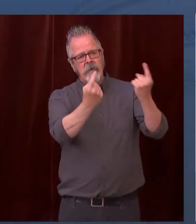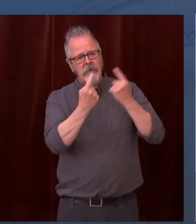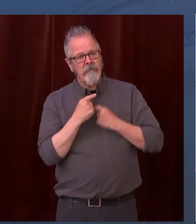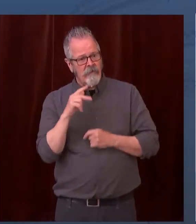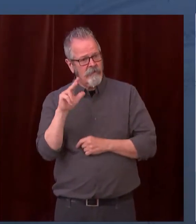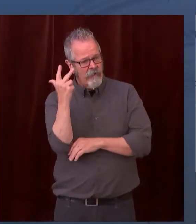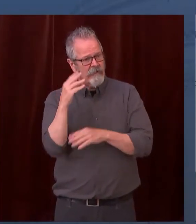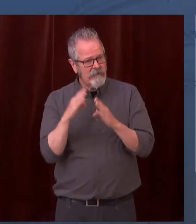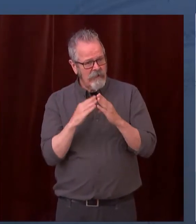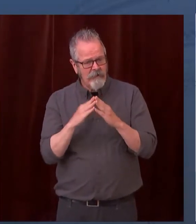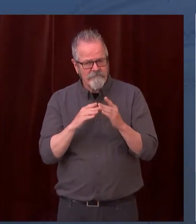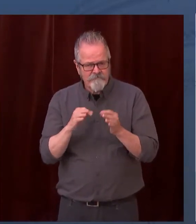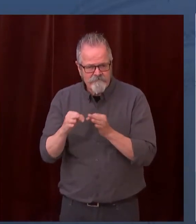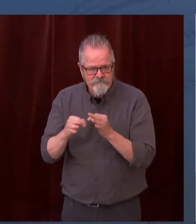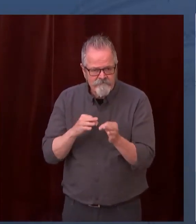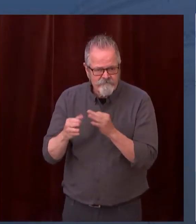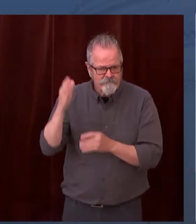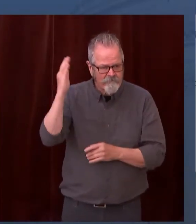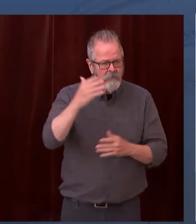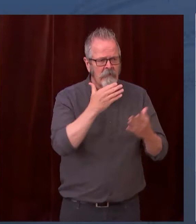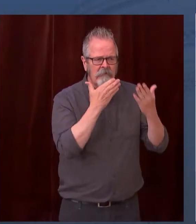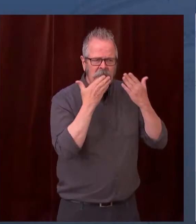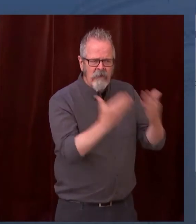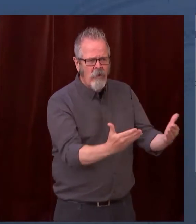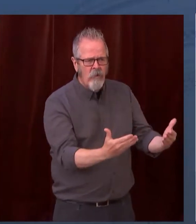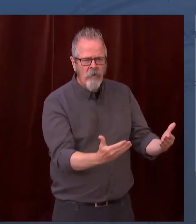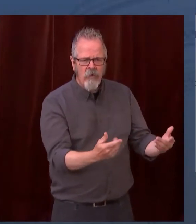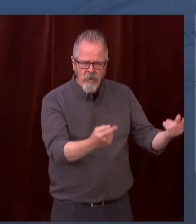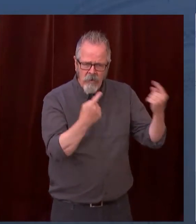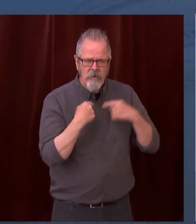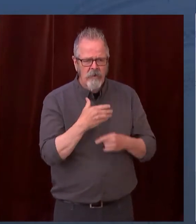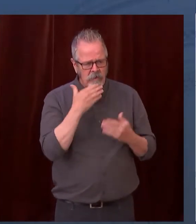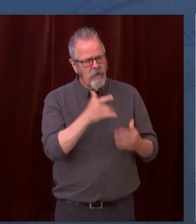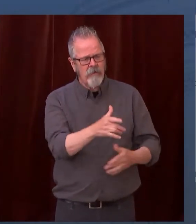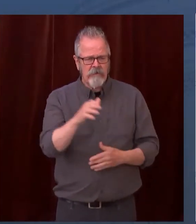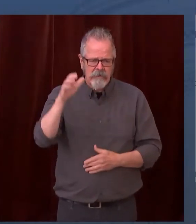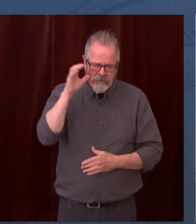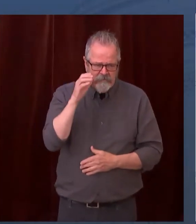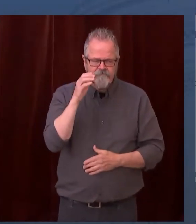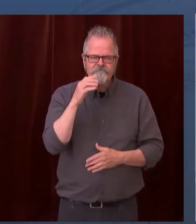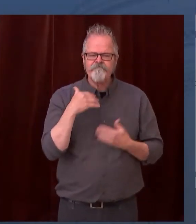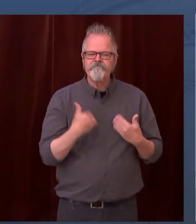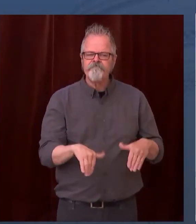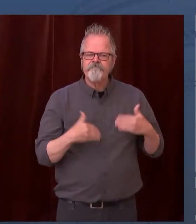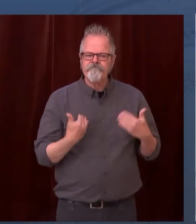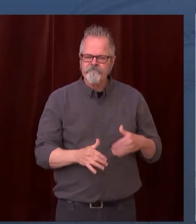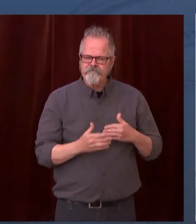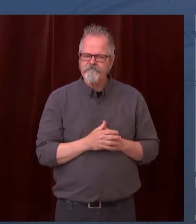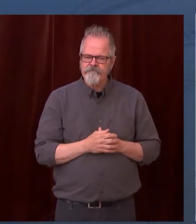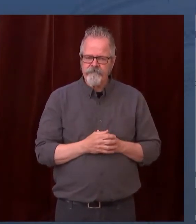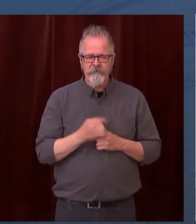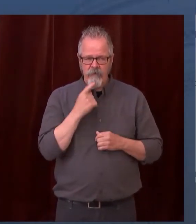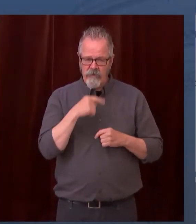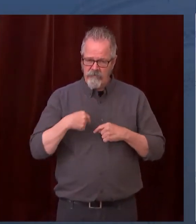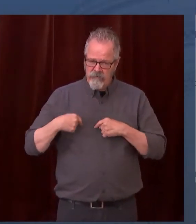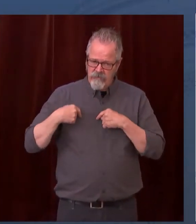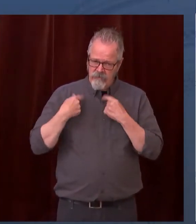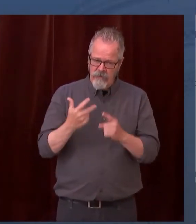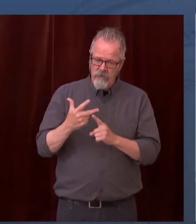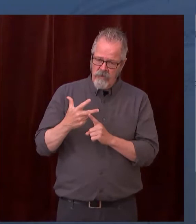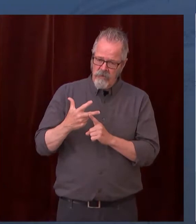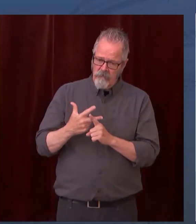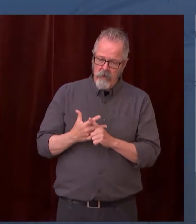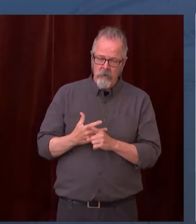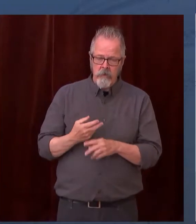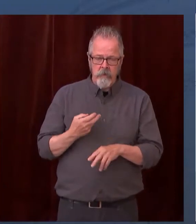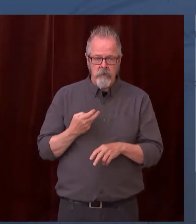what has been going on in our county for the last 3 months, really. I thank you for taking the